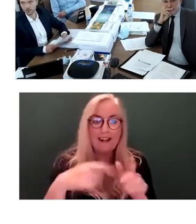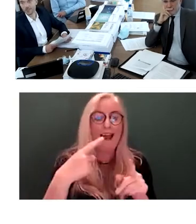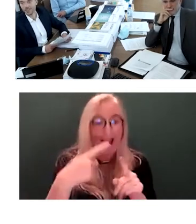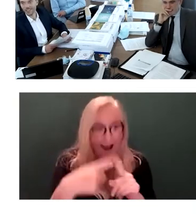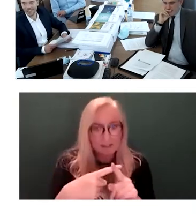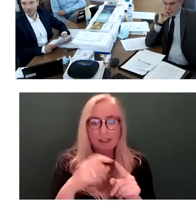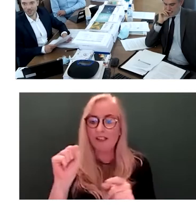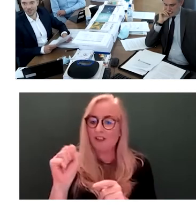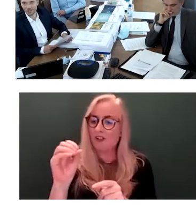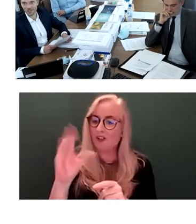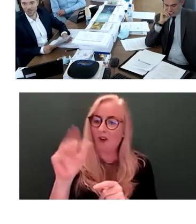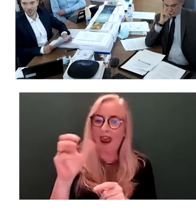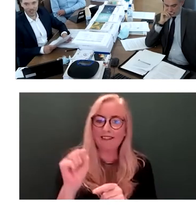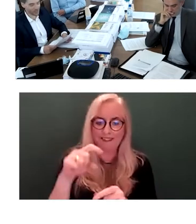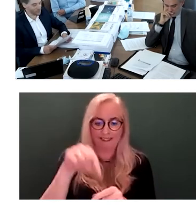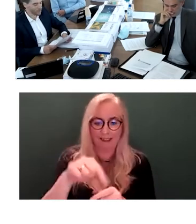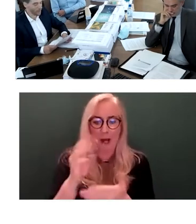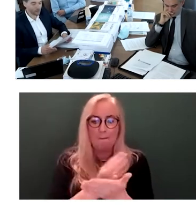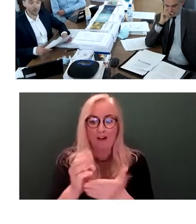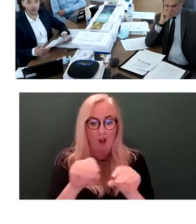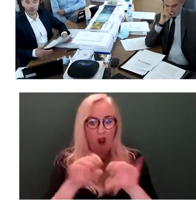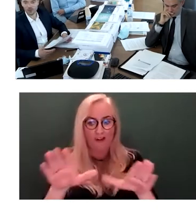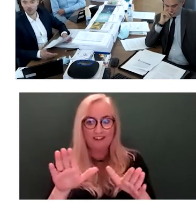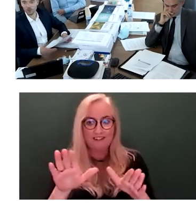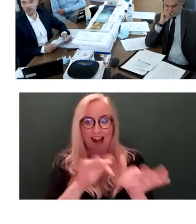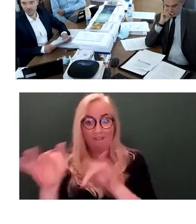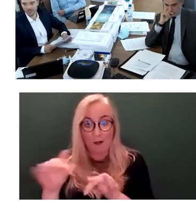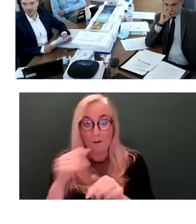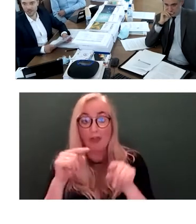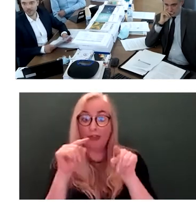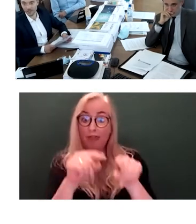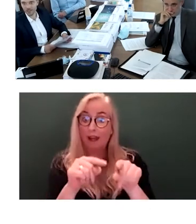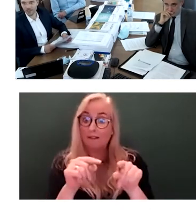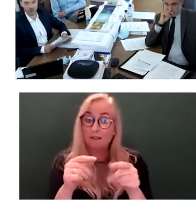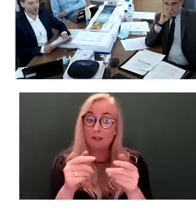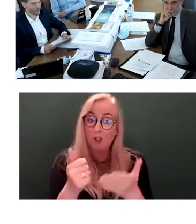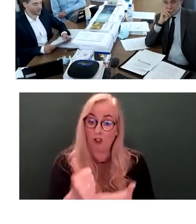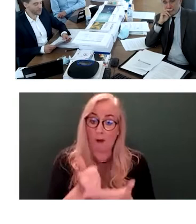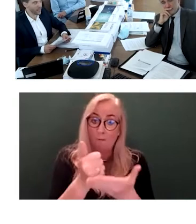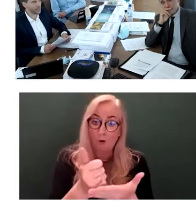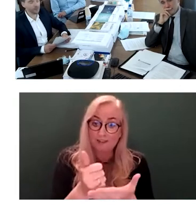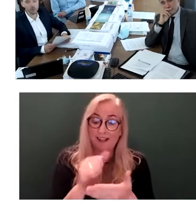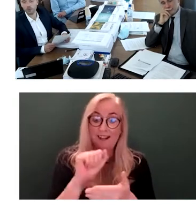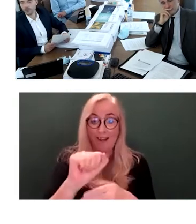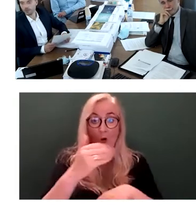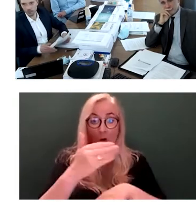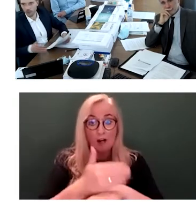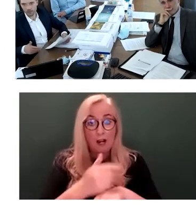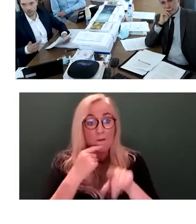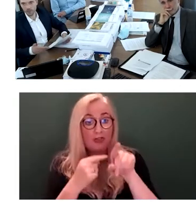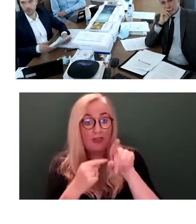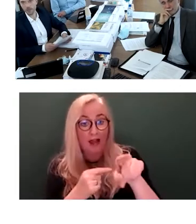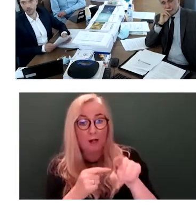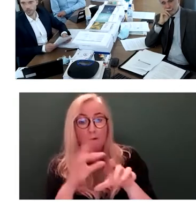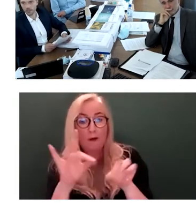part of this launch later. We very much support their endeavors here. And in the reports, we